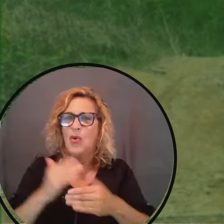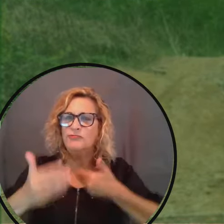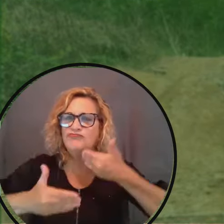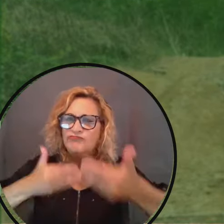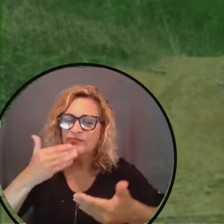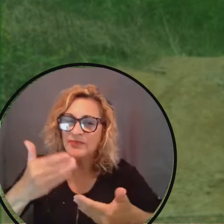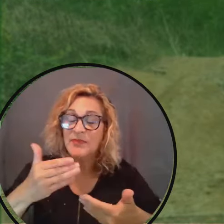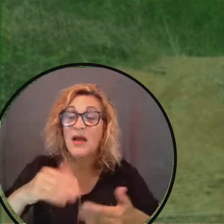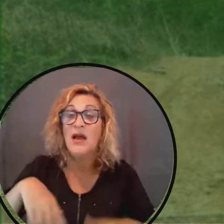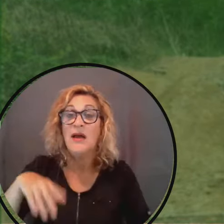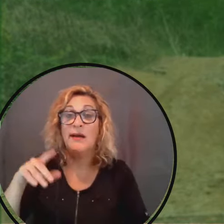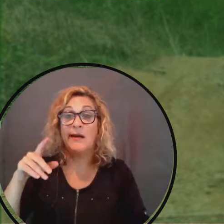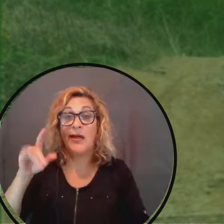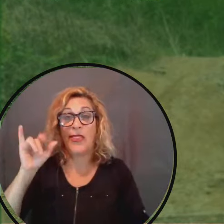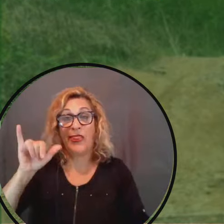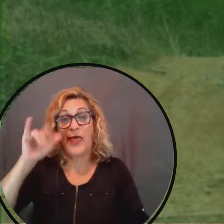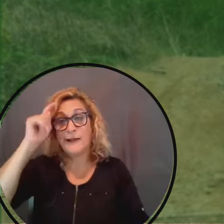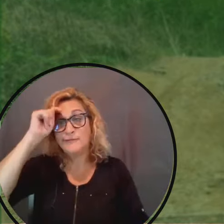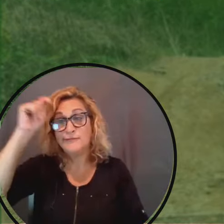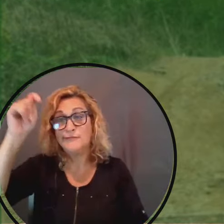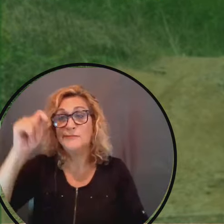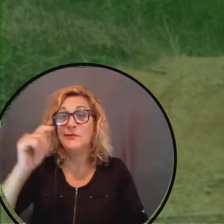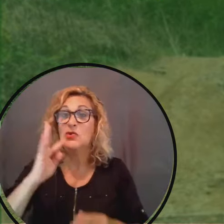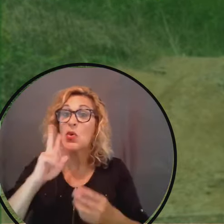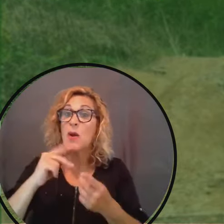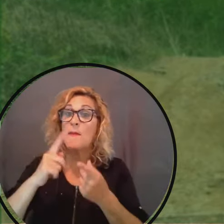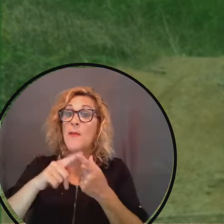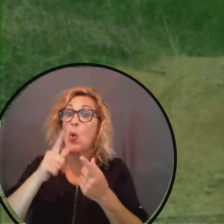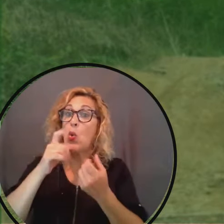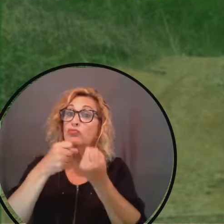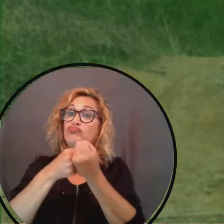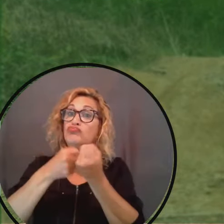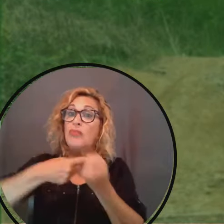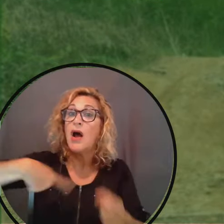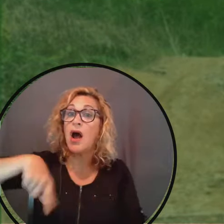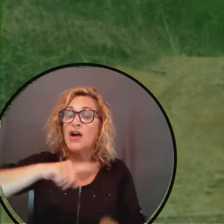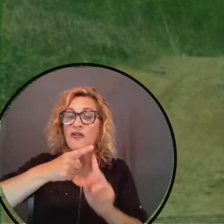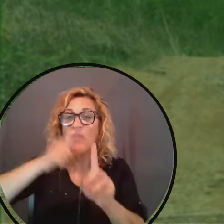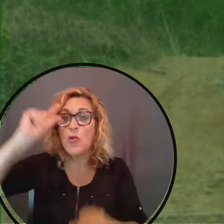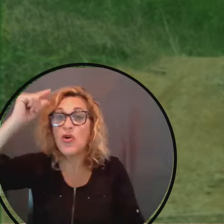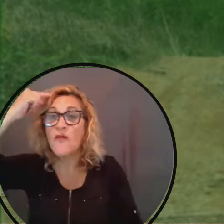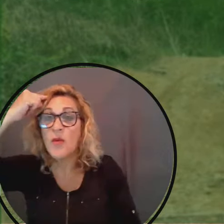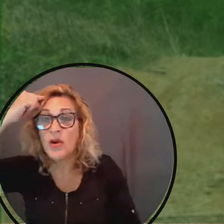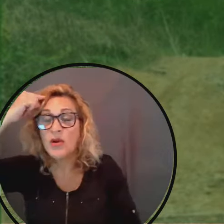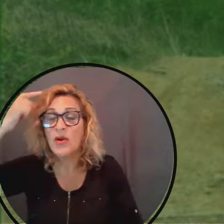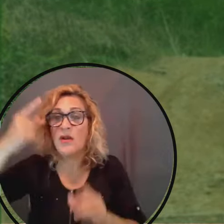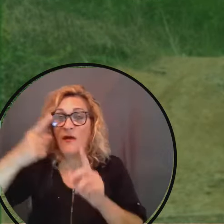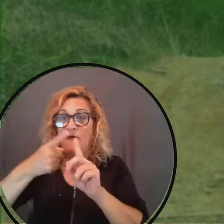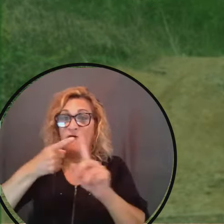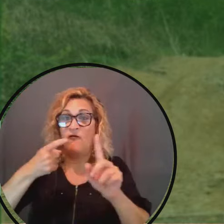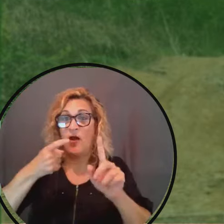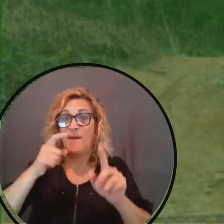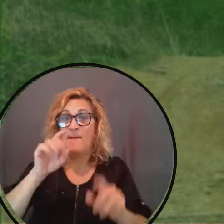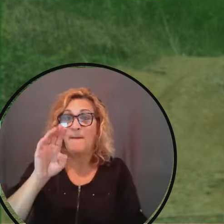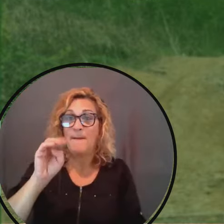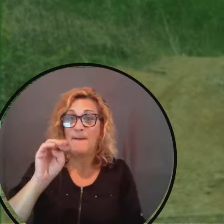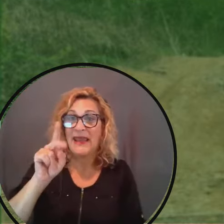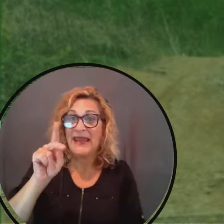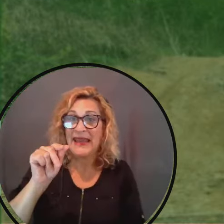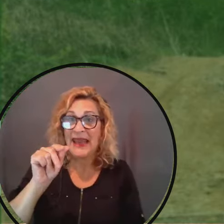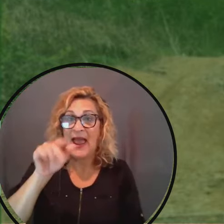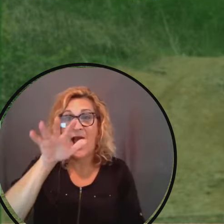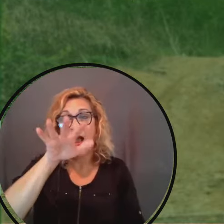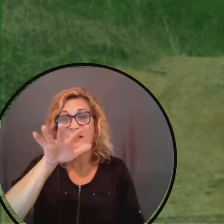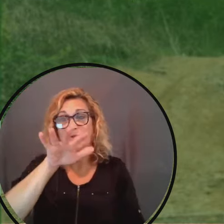is going to come from on top. It's going to come from government, corporate media, and elites, like deciding to do the right thing,